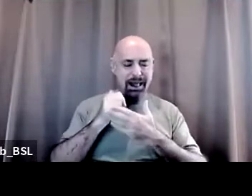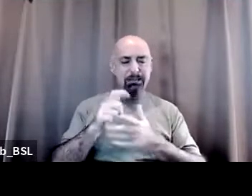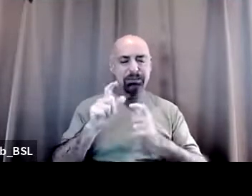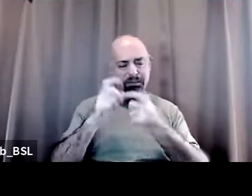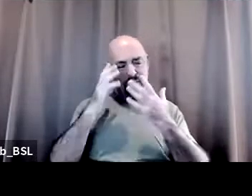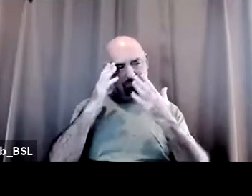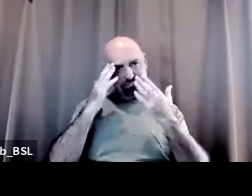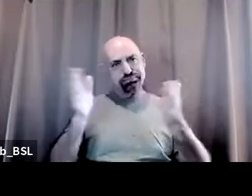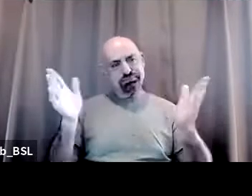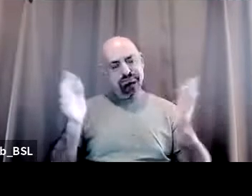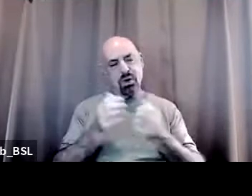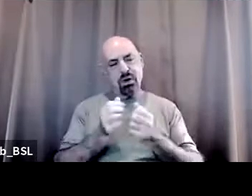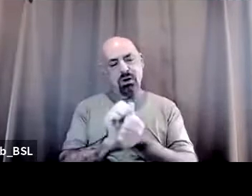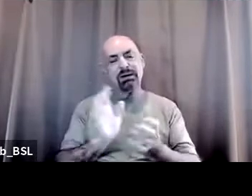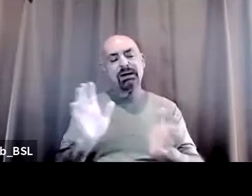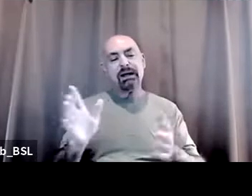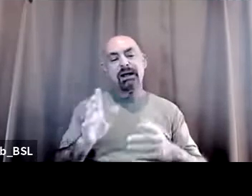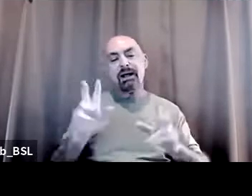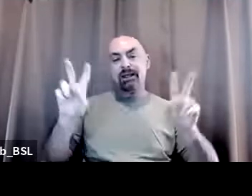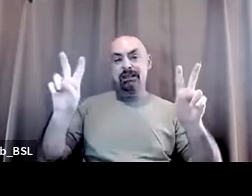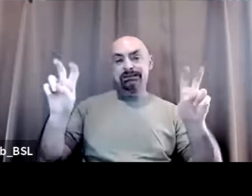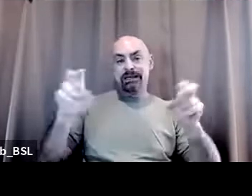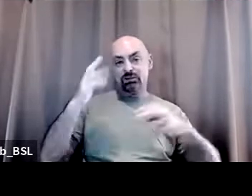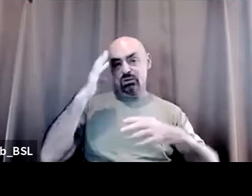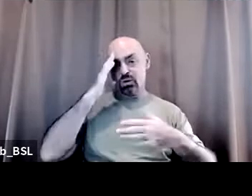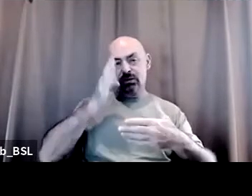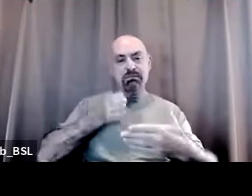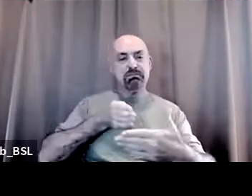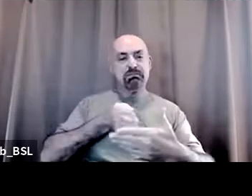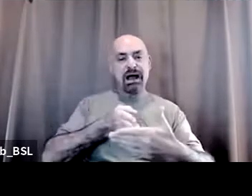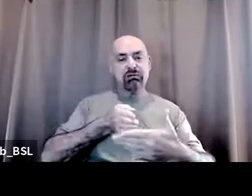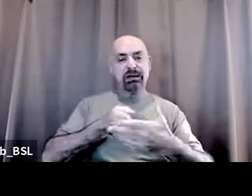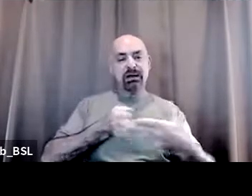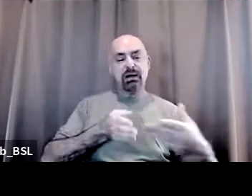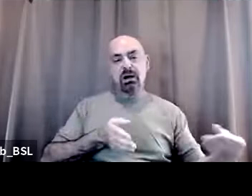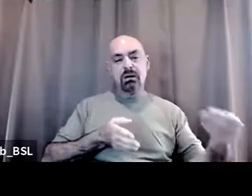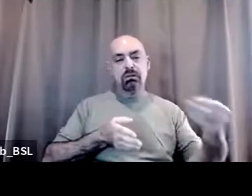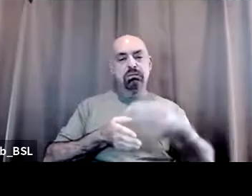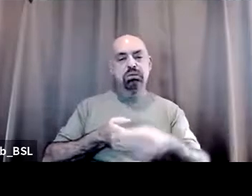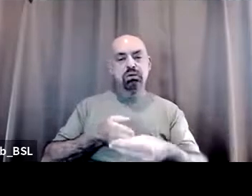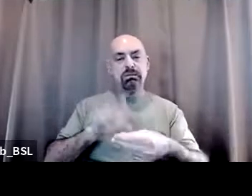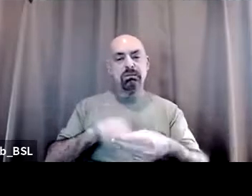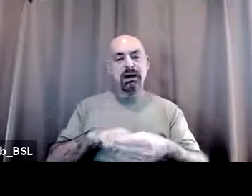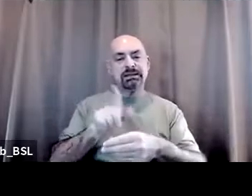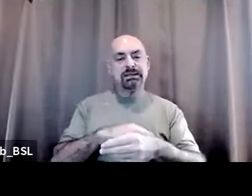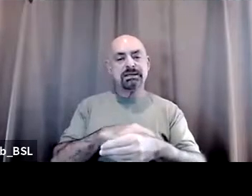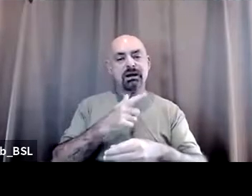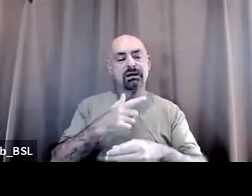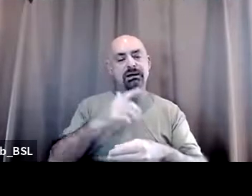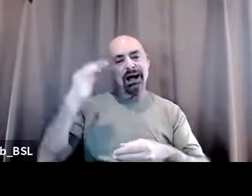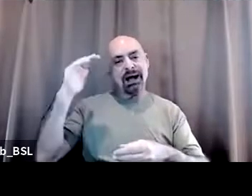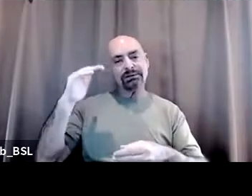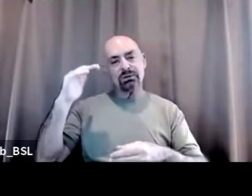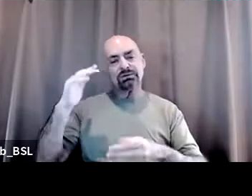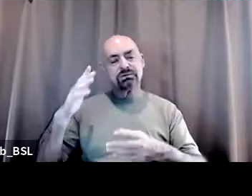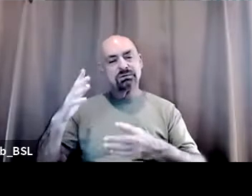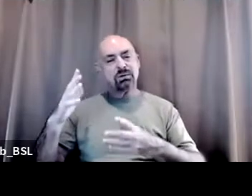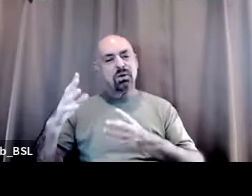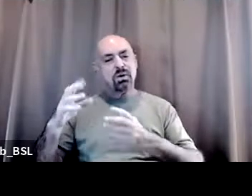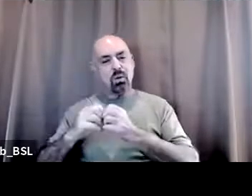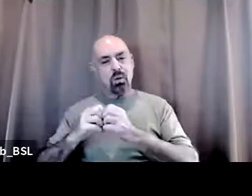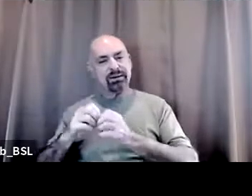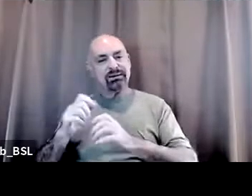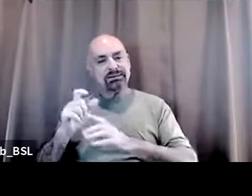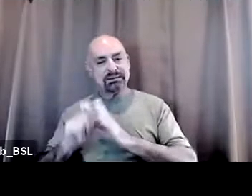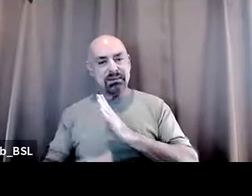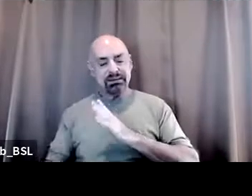The title was Barriers Faced by Young Adults with Disabilities. From